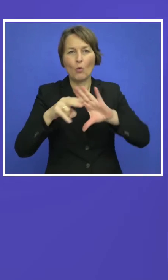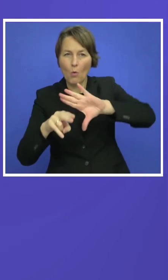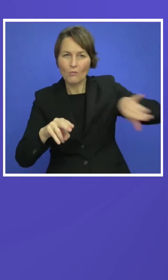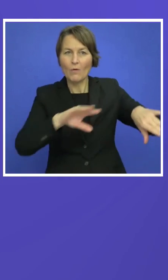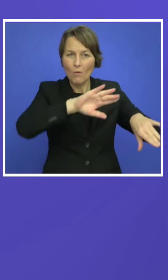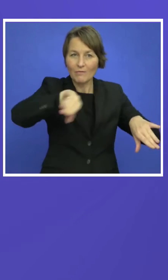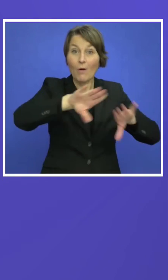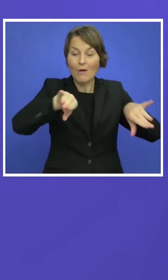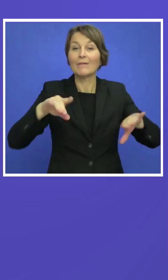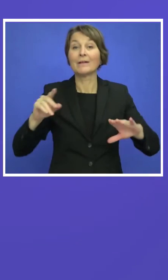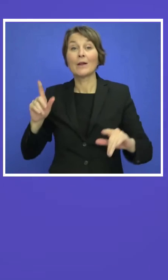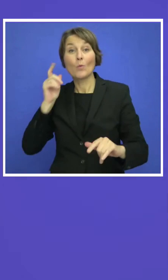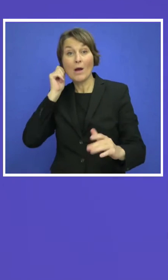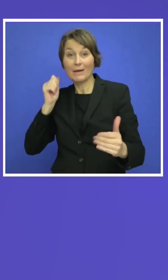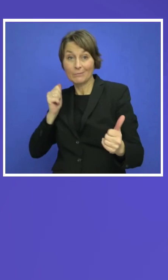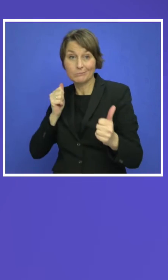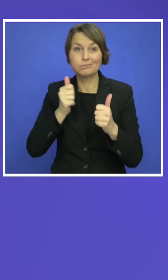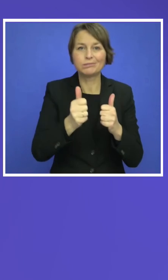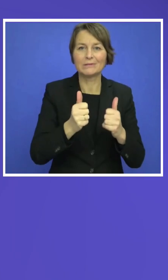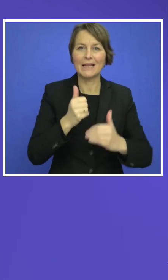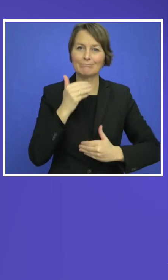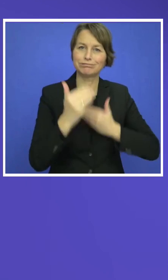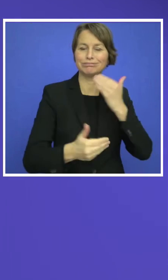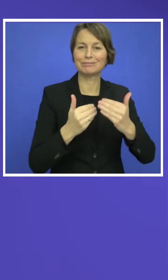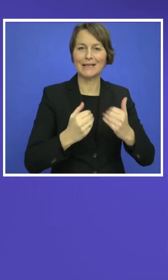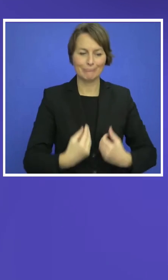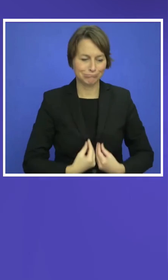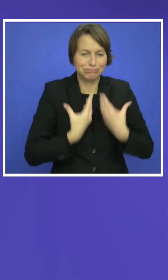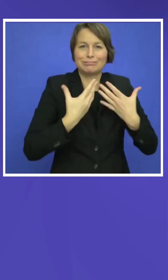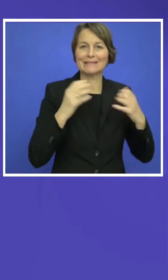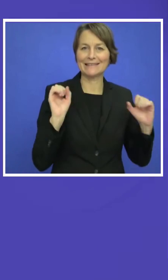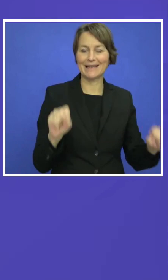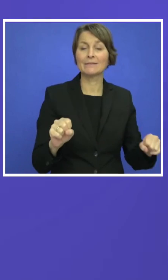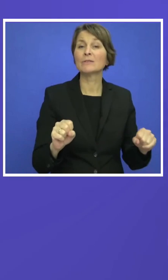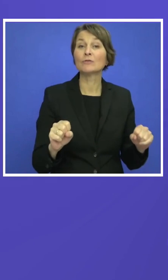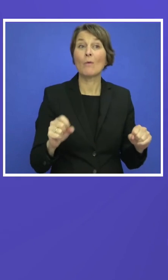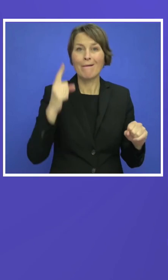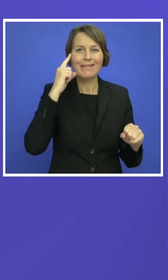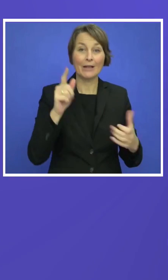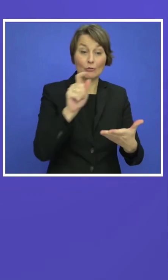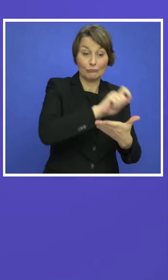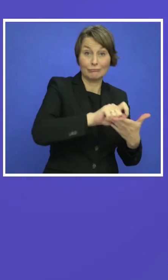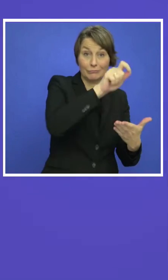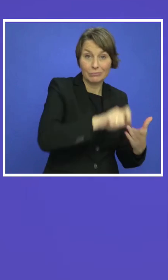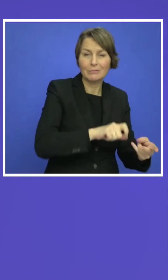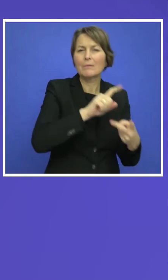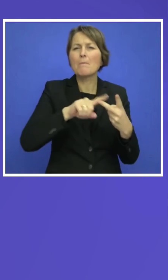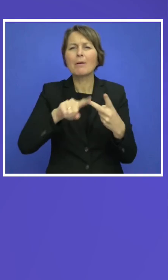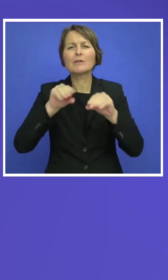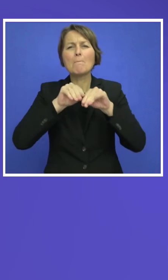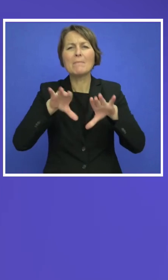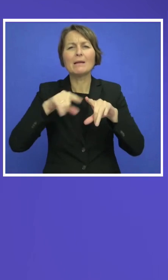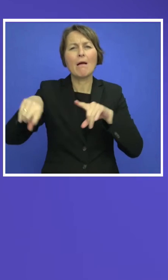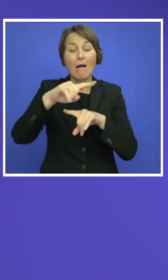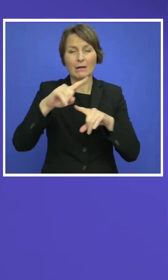potential. And I think that journalism and media professionals can drive that process, that they should drive it, that they can be